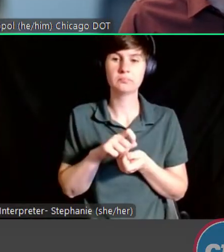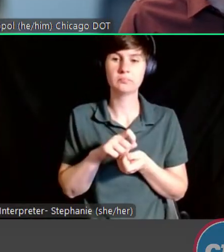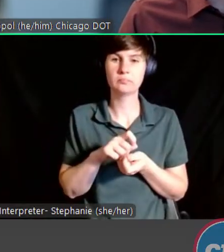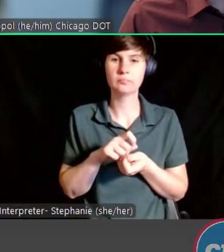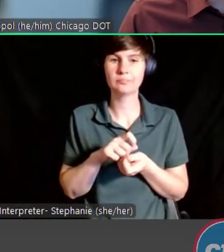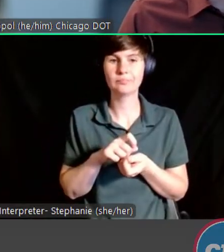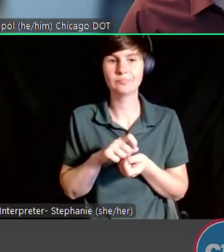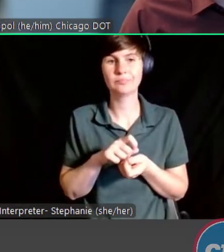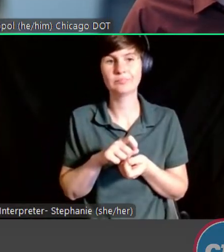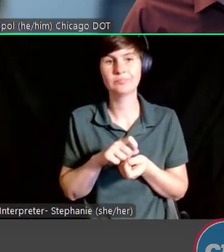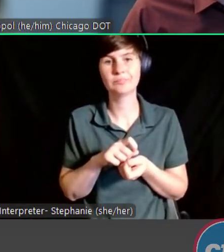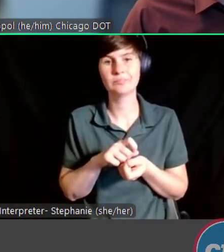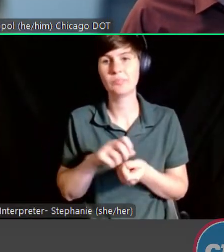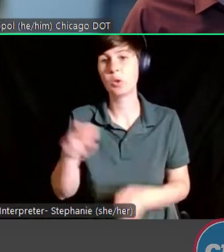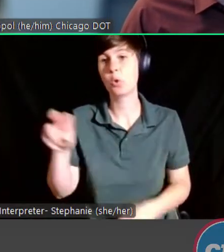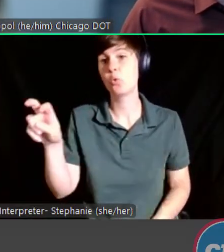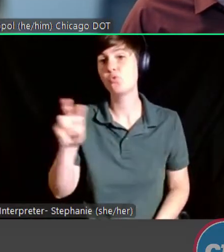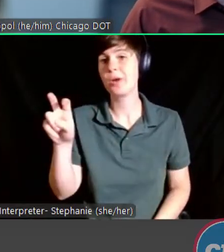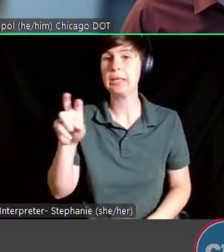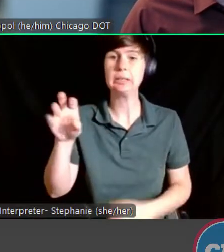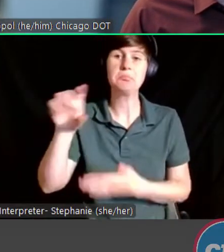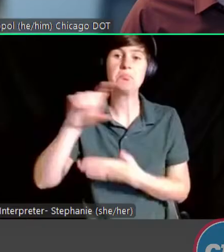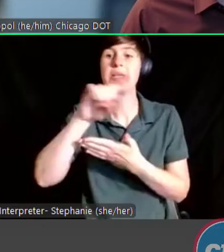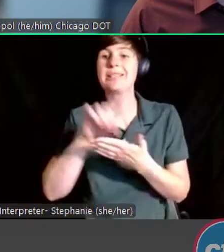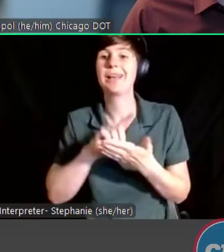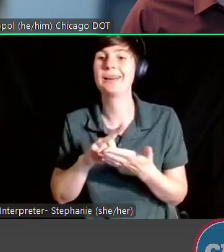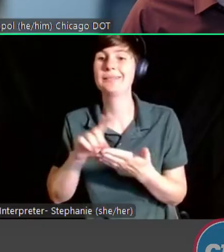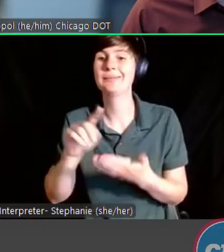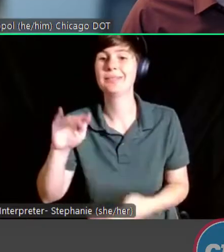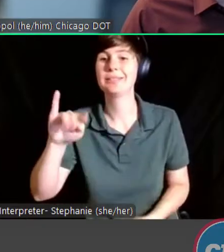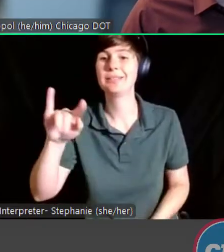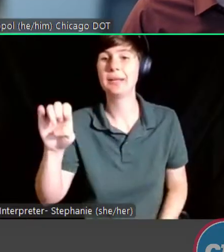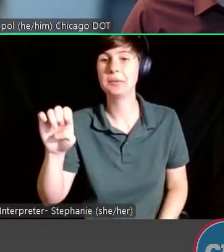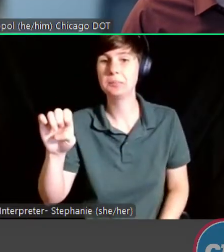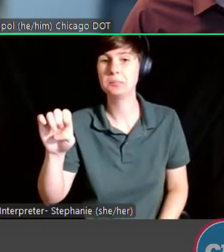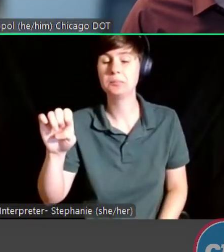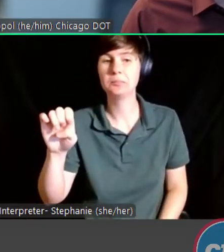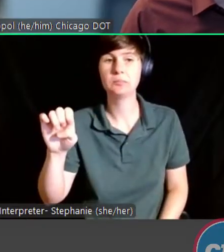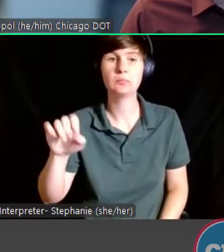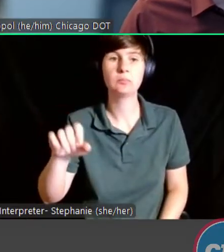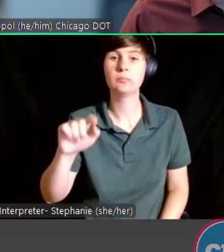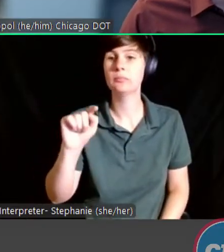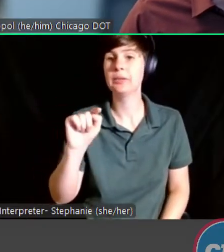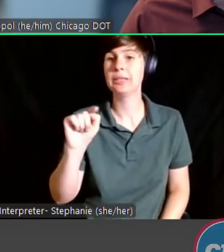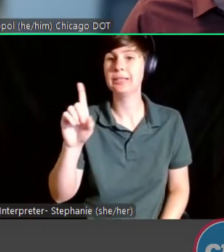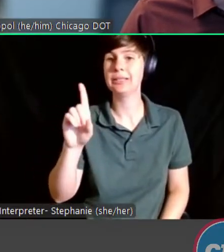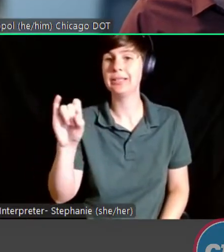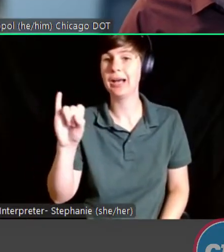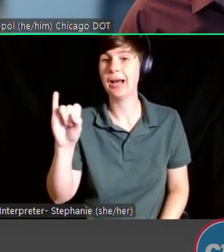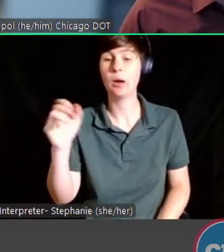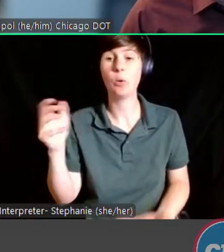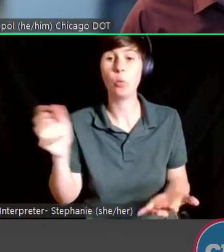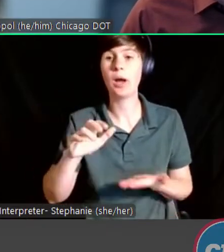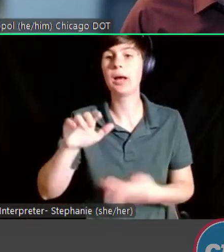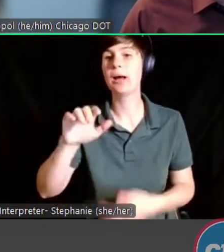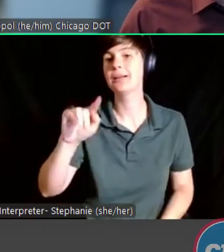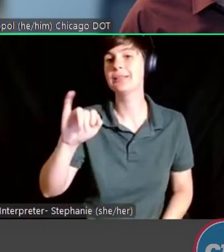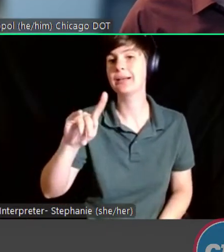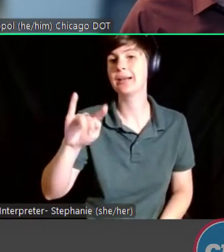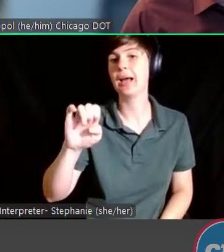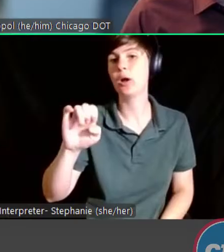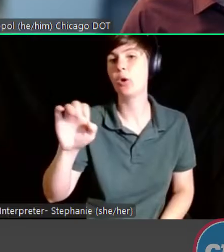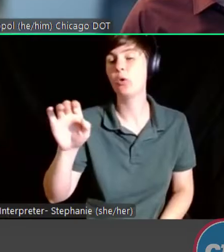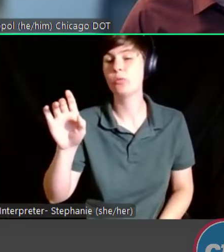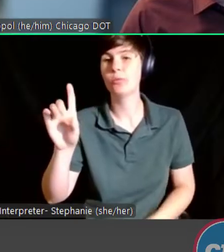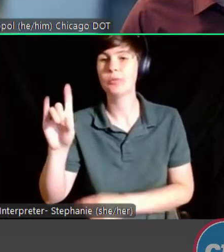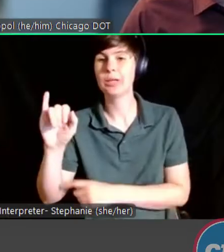transit style design. These examples include TDIs, which are tactile directional indicators. These are